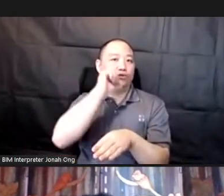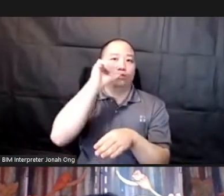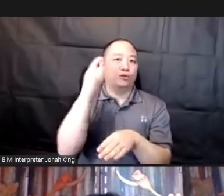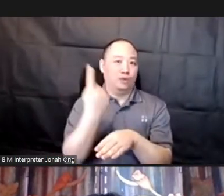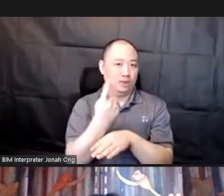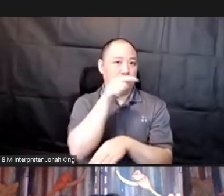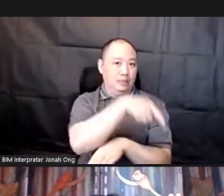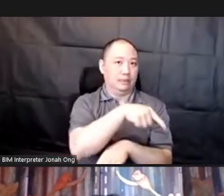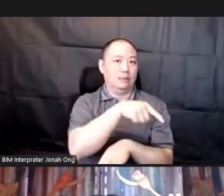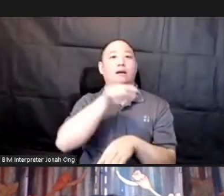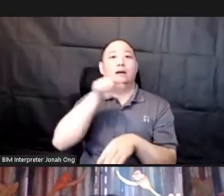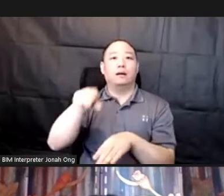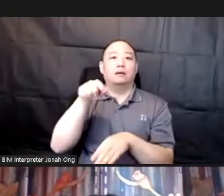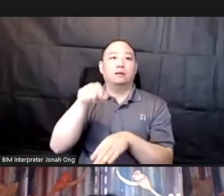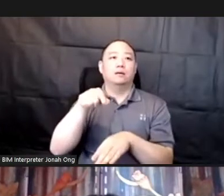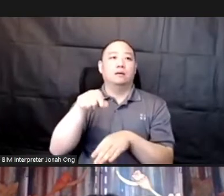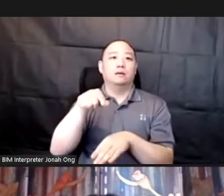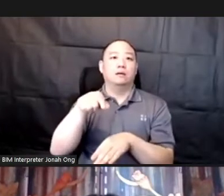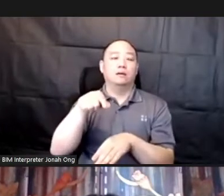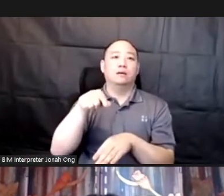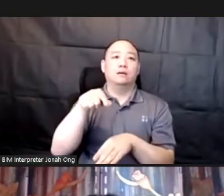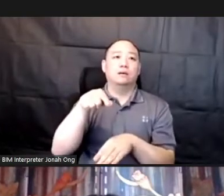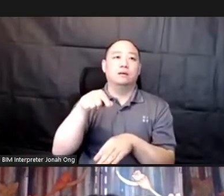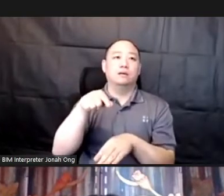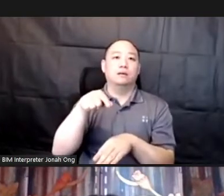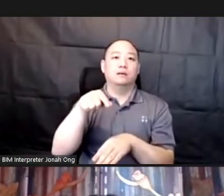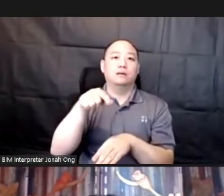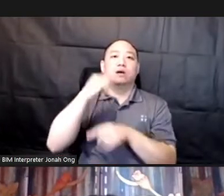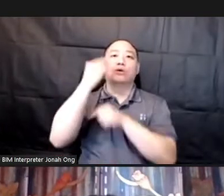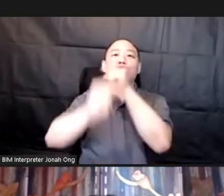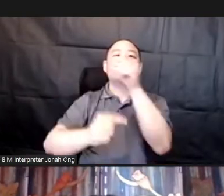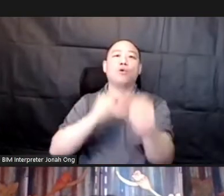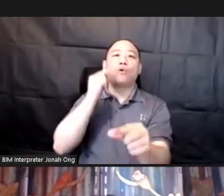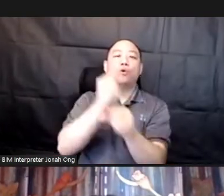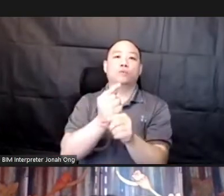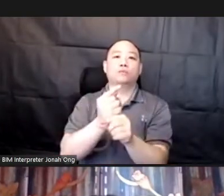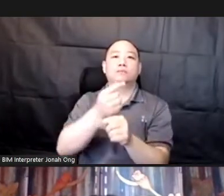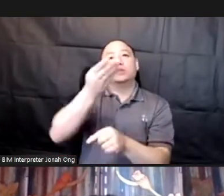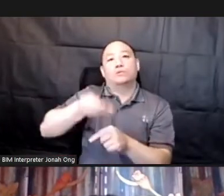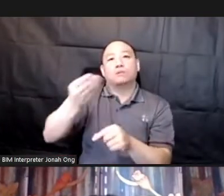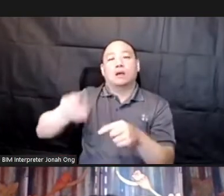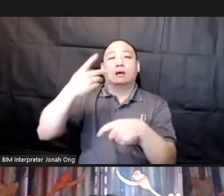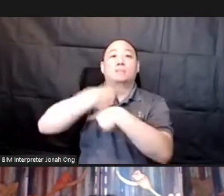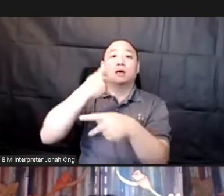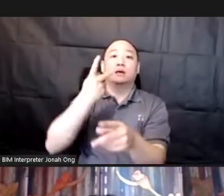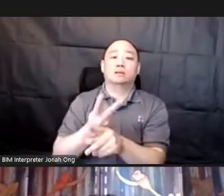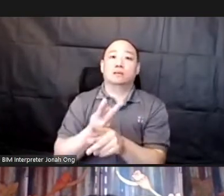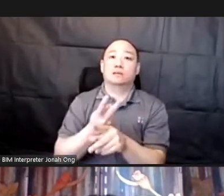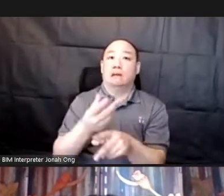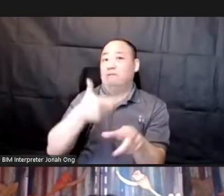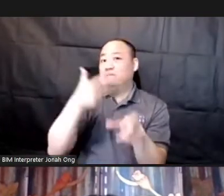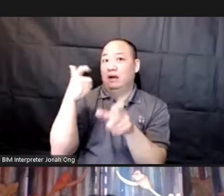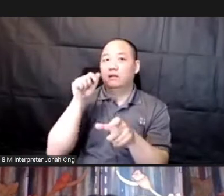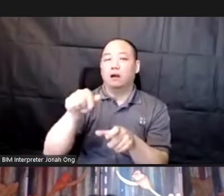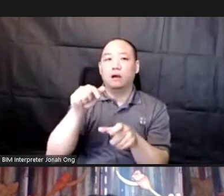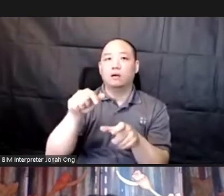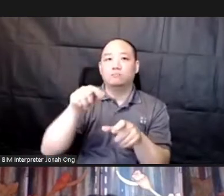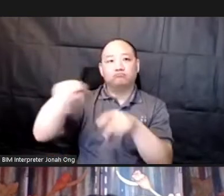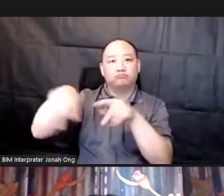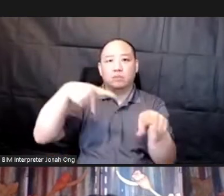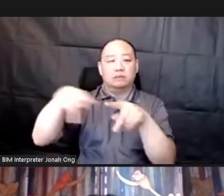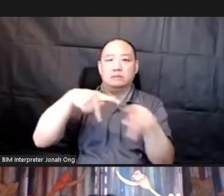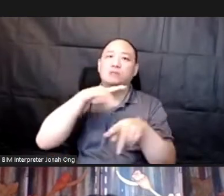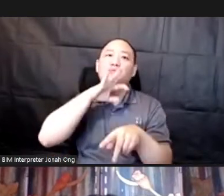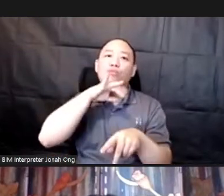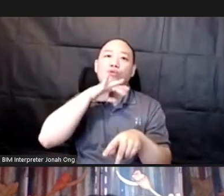company, the governments, in United Nations, we also have to go back to our consumer. Plastic pollution